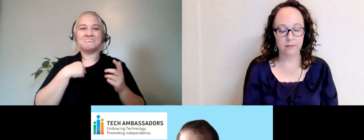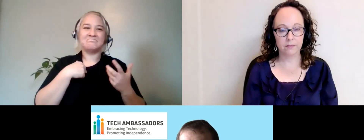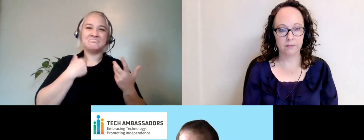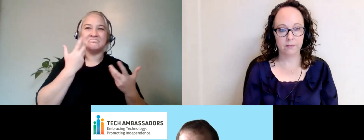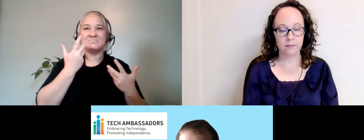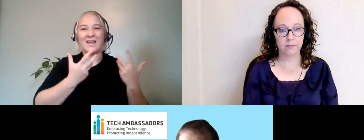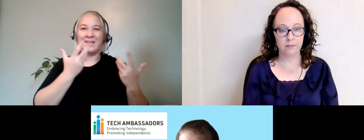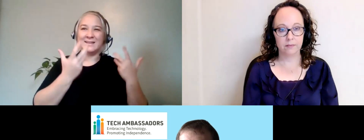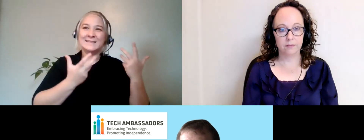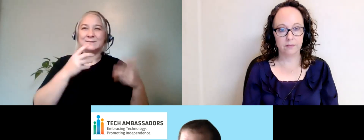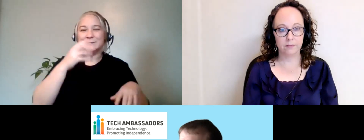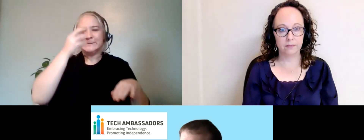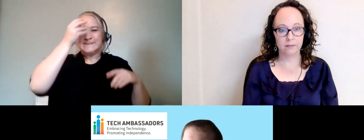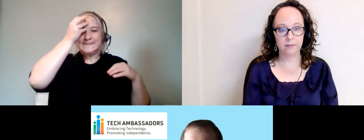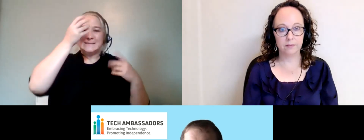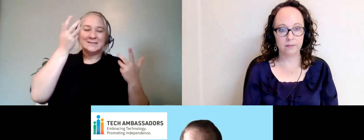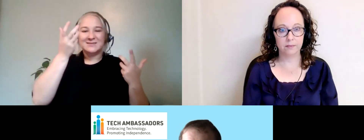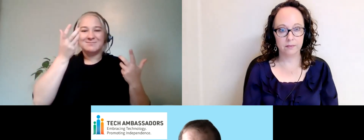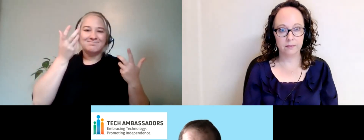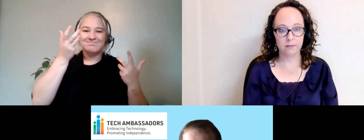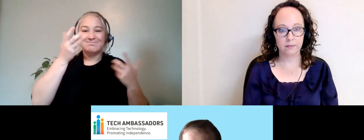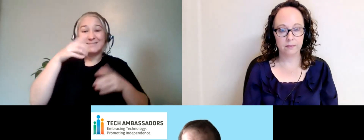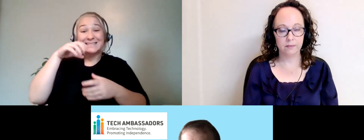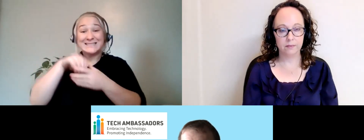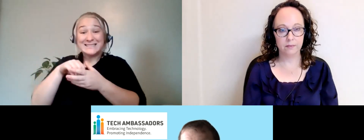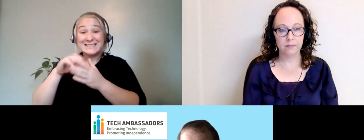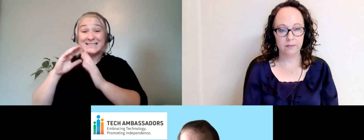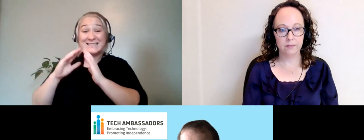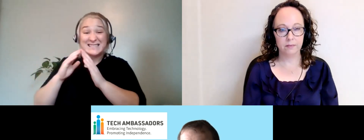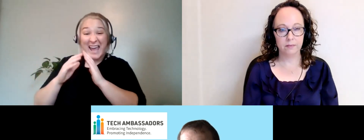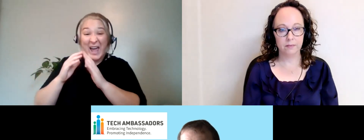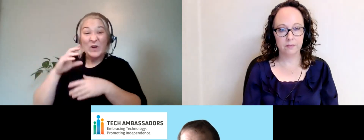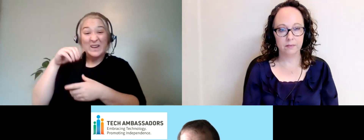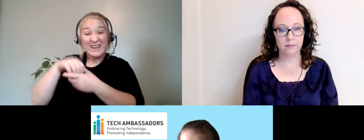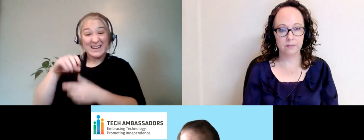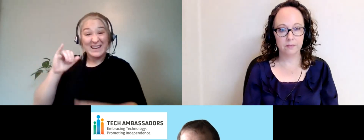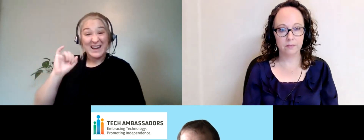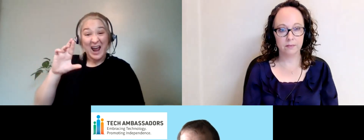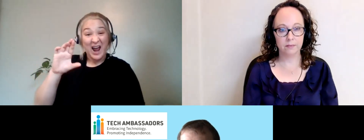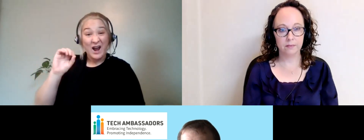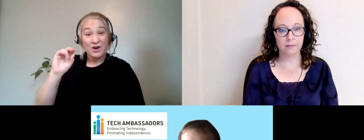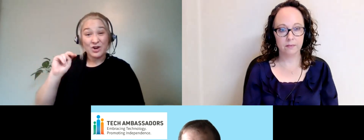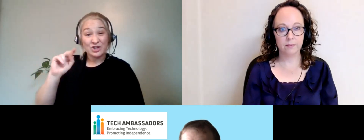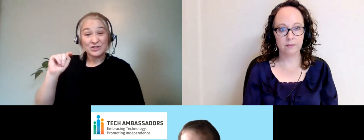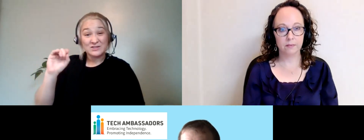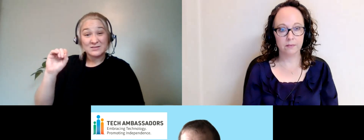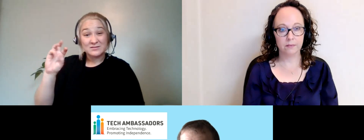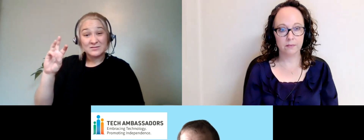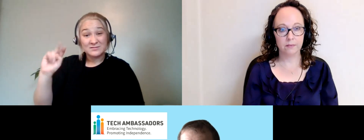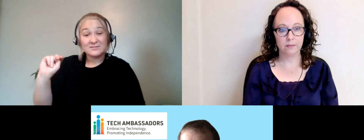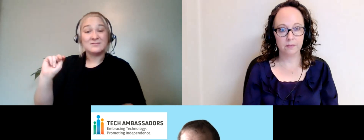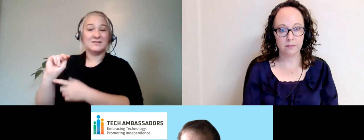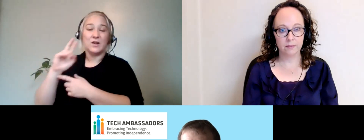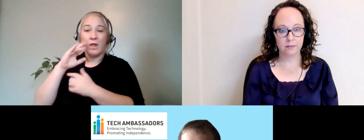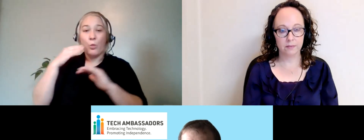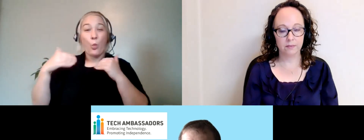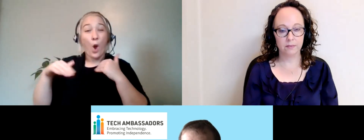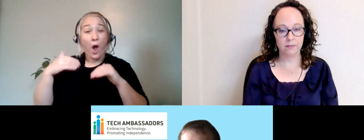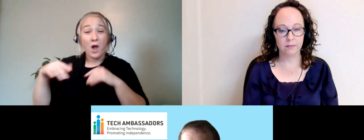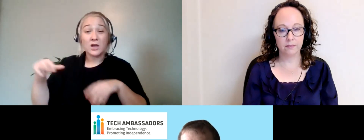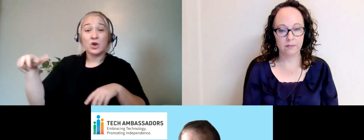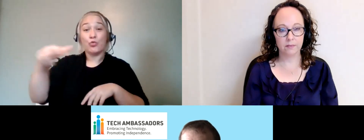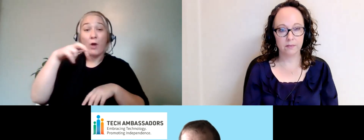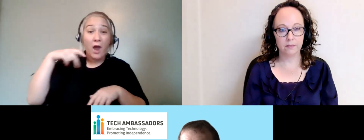that in town in Ironton, that walking around